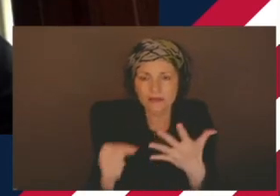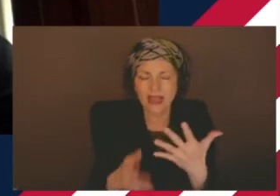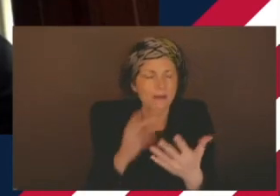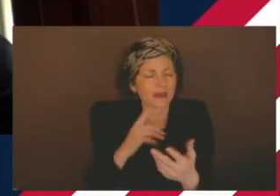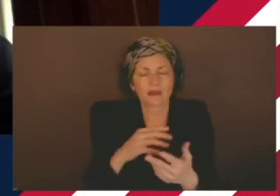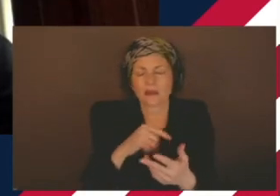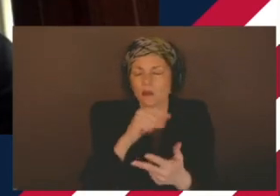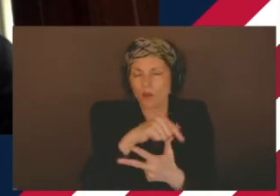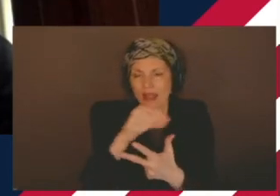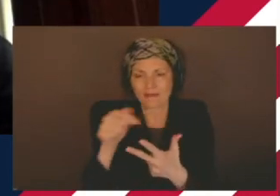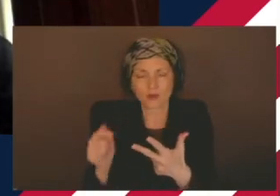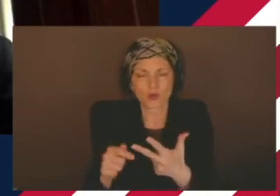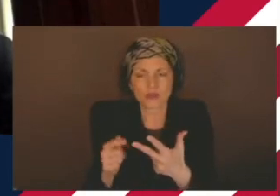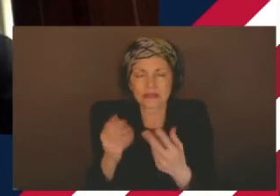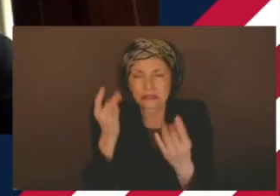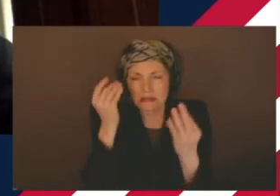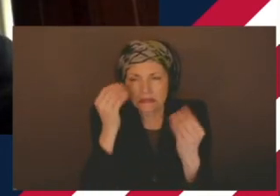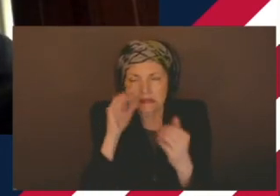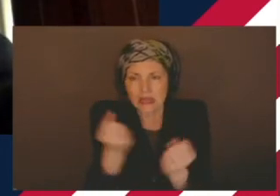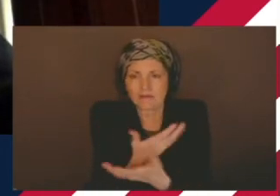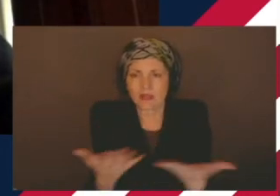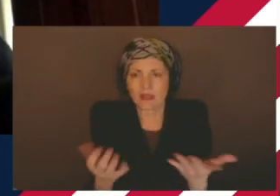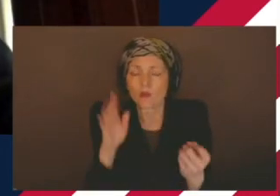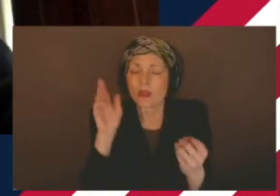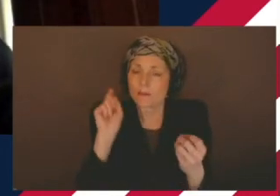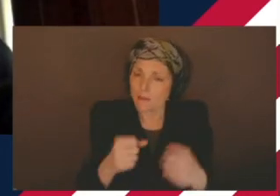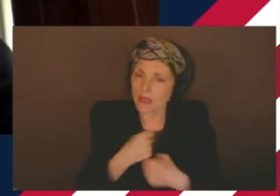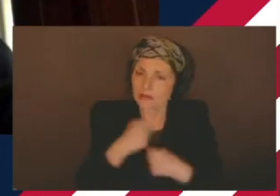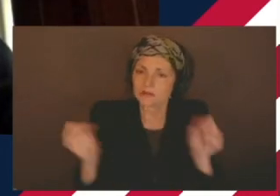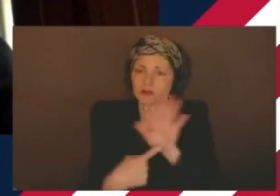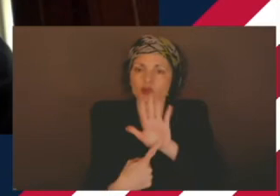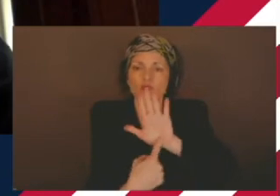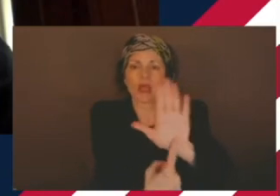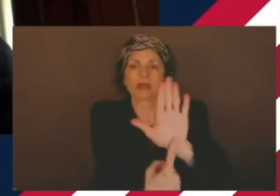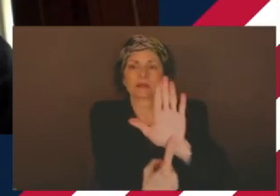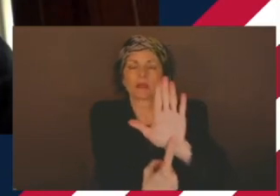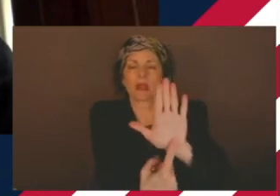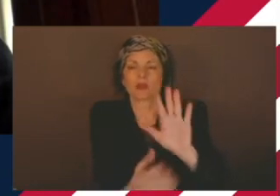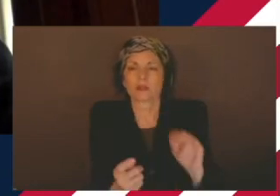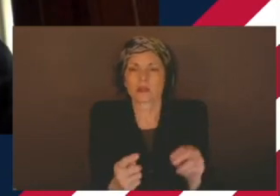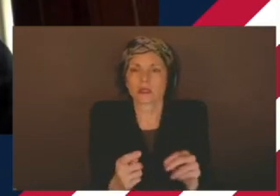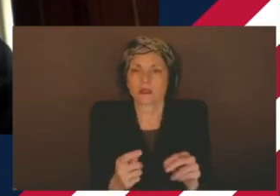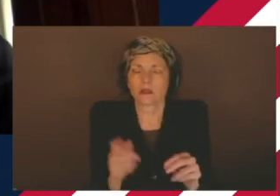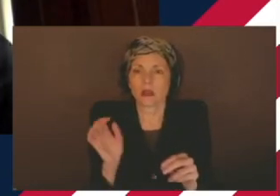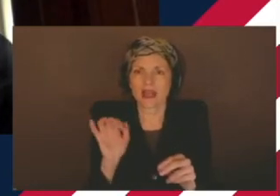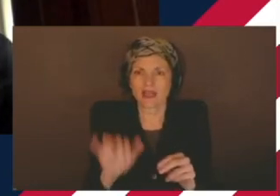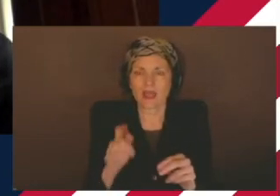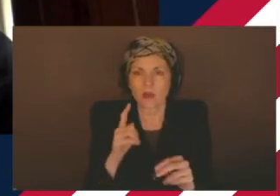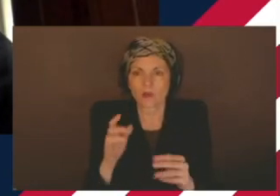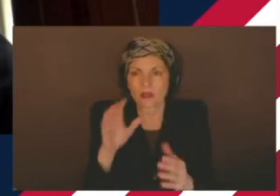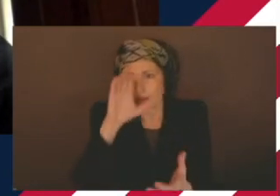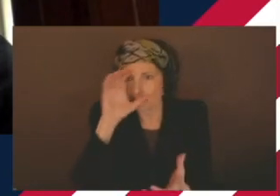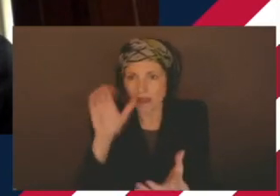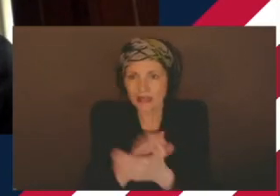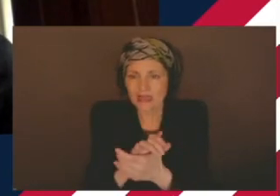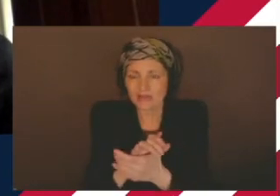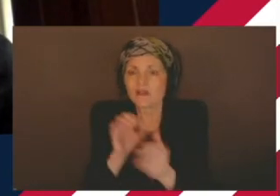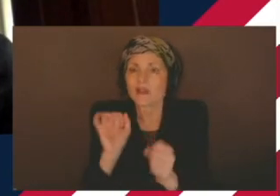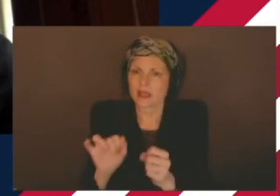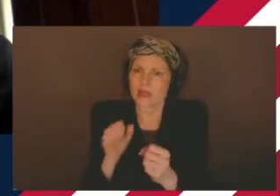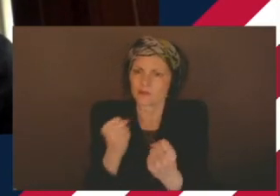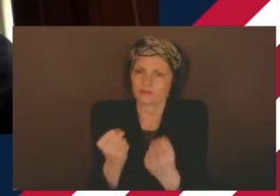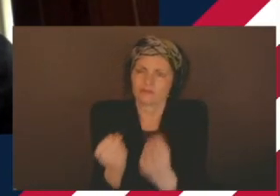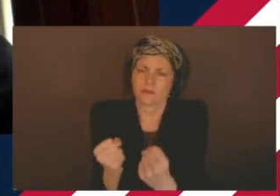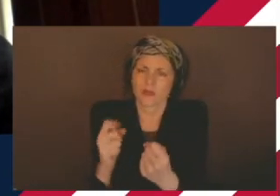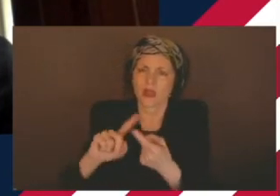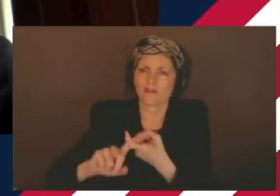and see it in that way. Transparency and other democratic principles here are our friends, and we absolutely need to double down on those